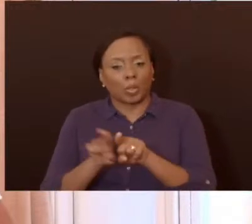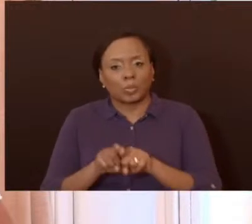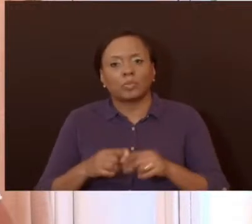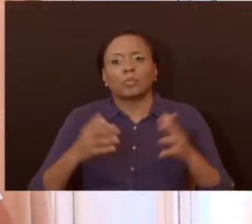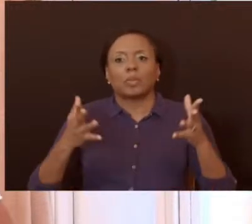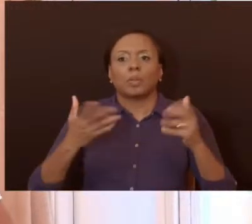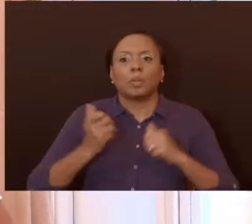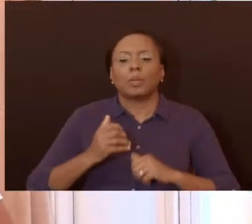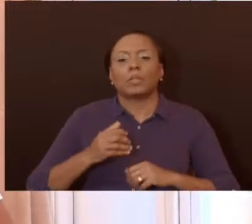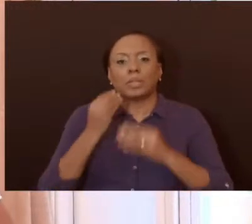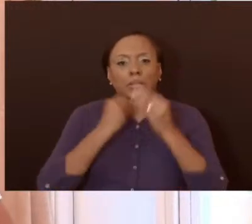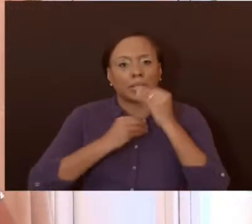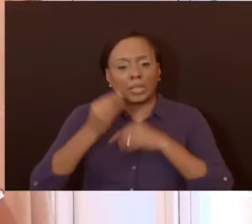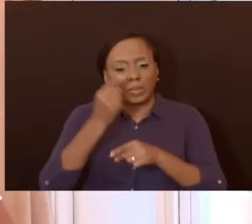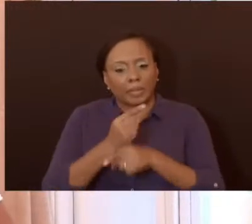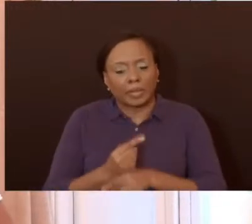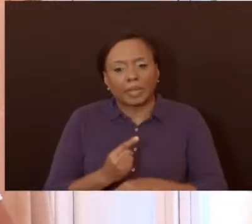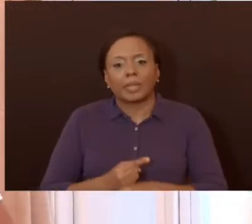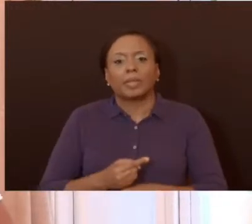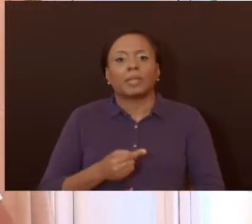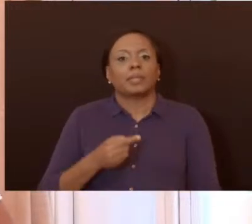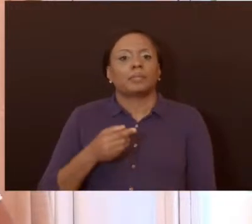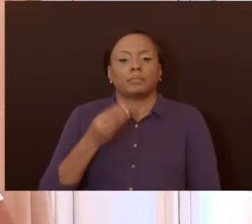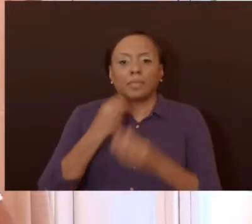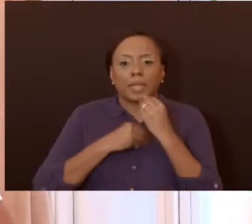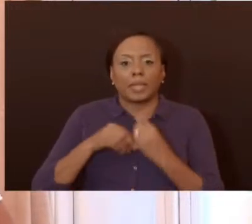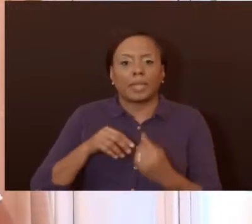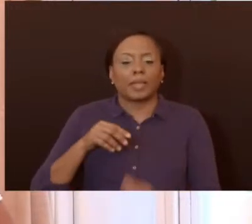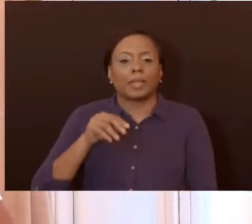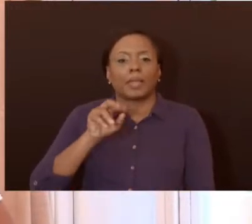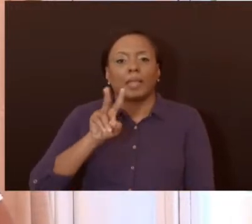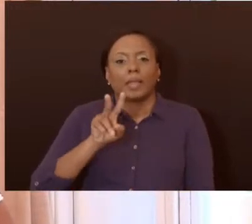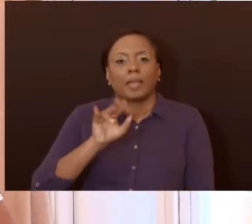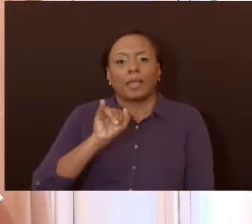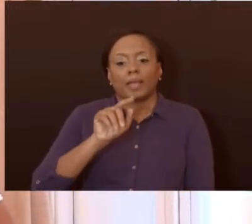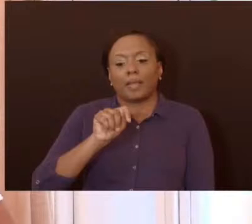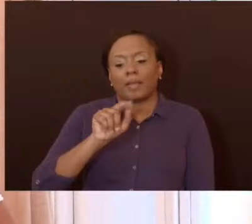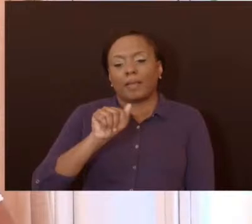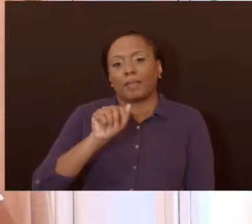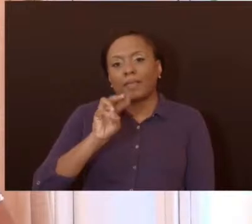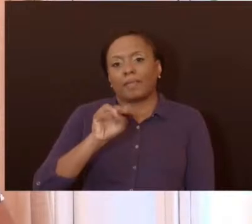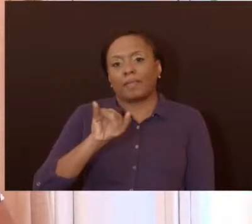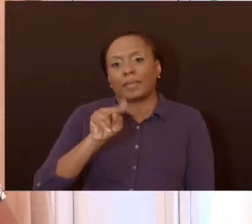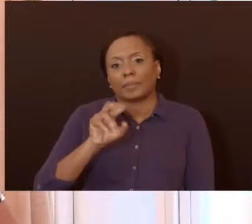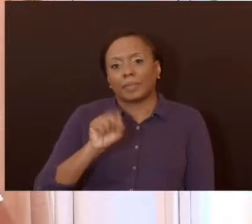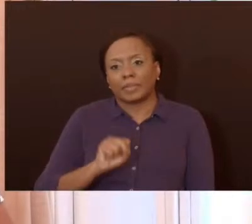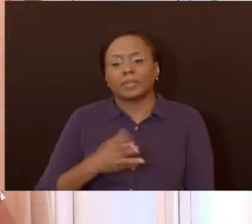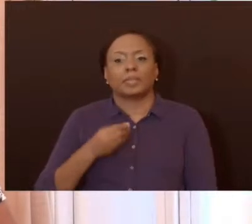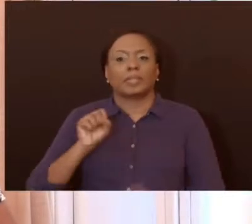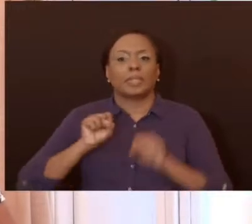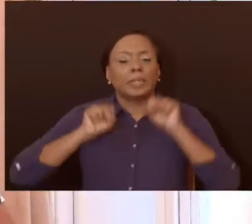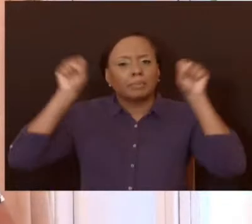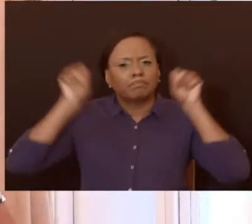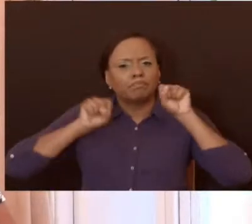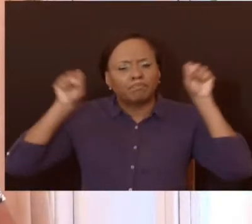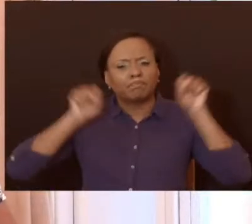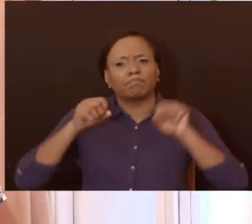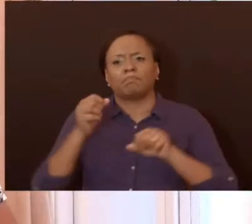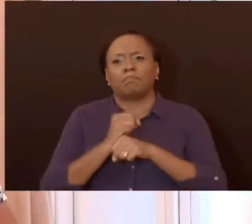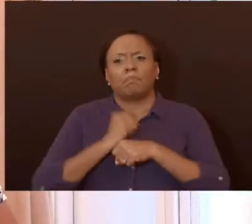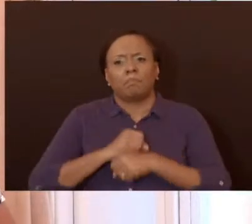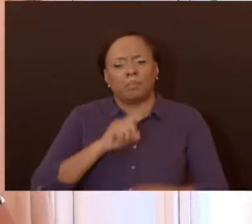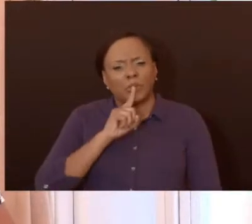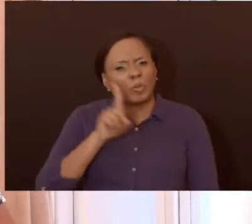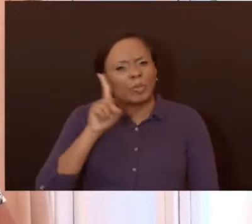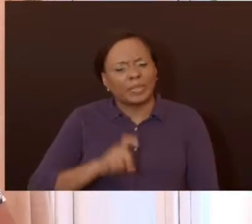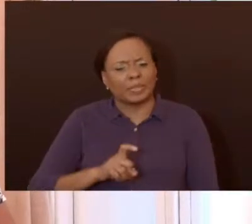increasing our vitamin C and other supplements, herbal or medical, to keep our immune systems in good working order, because there's a foundation that we need to